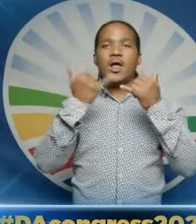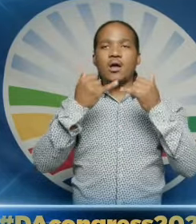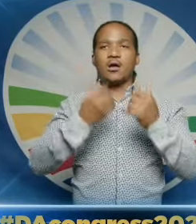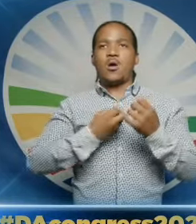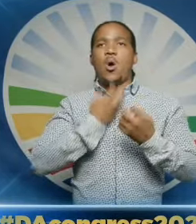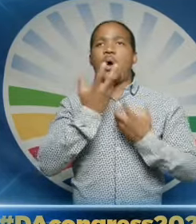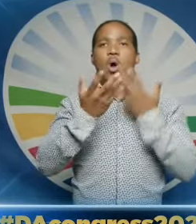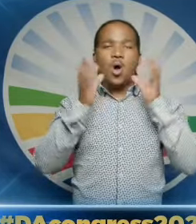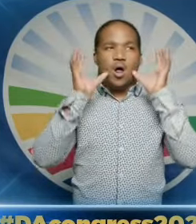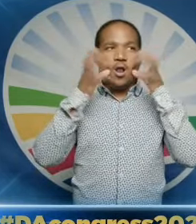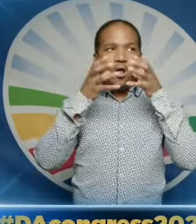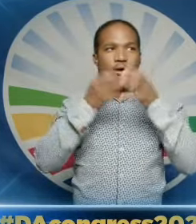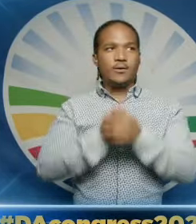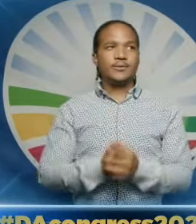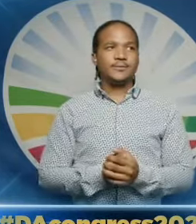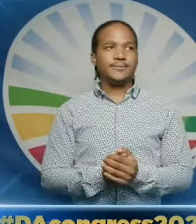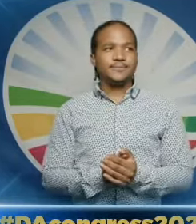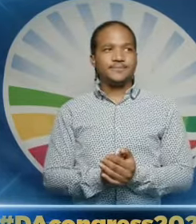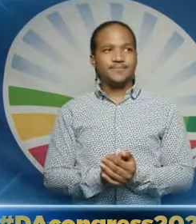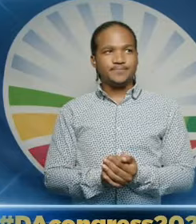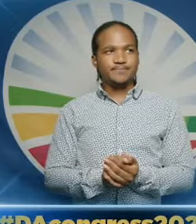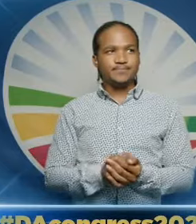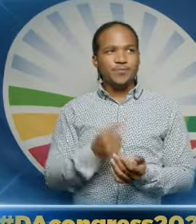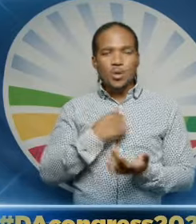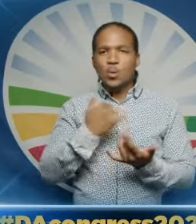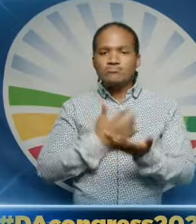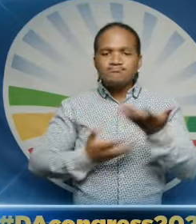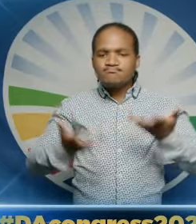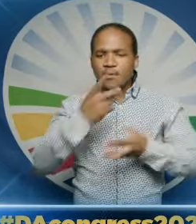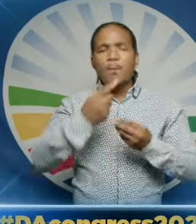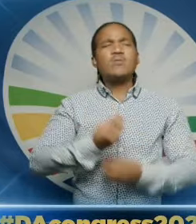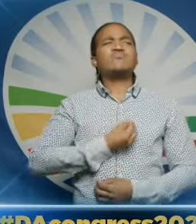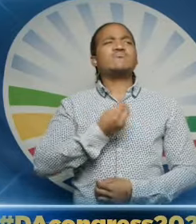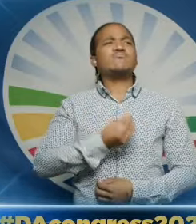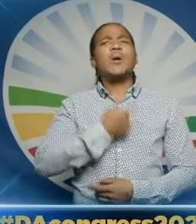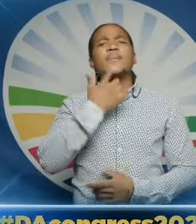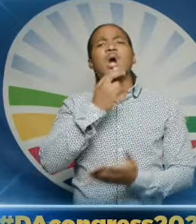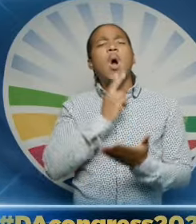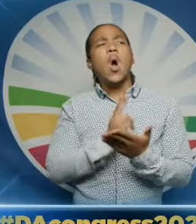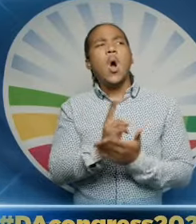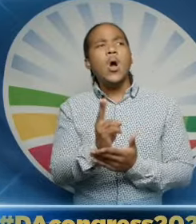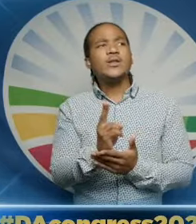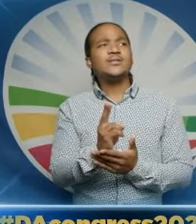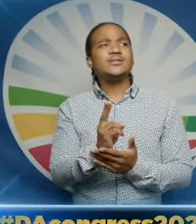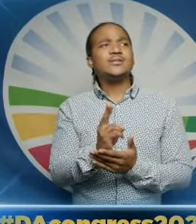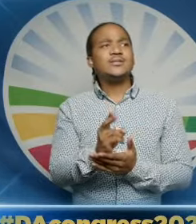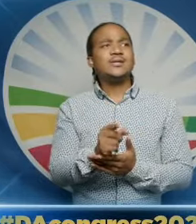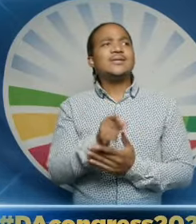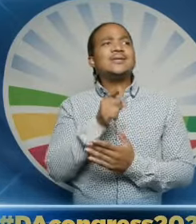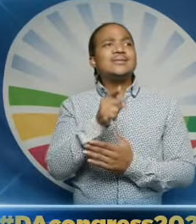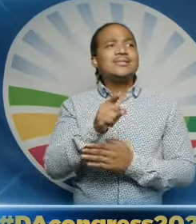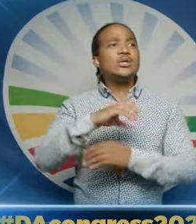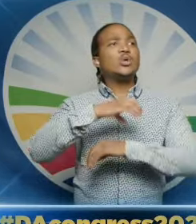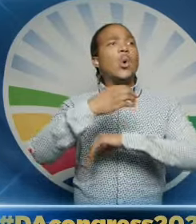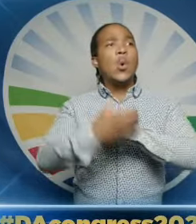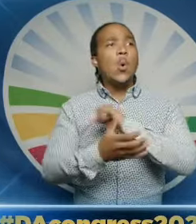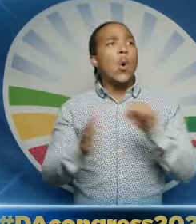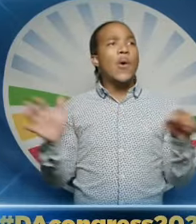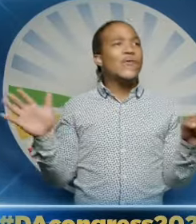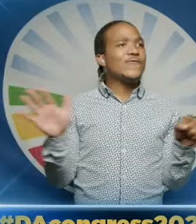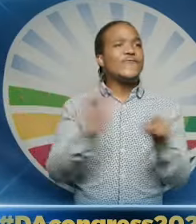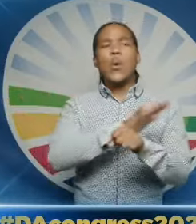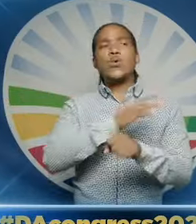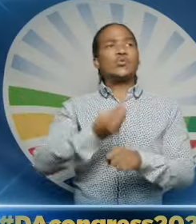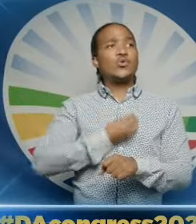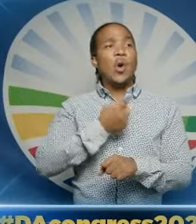Currently, we've been speaking about young people. Let's just be honest. This panel is filled with young people, so we are a